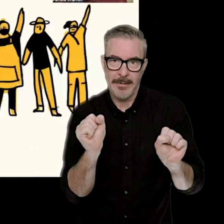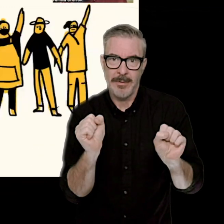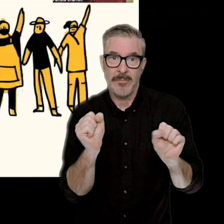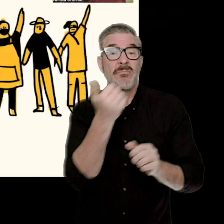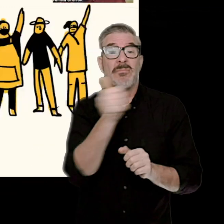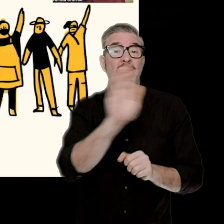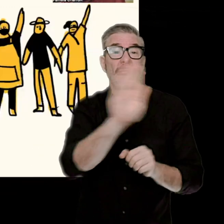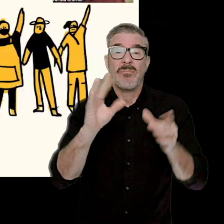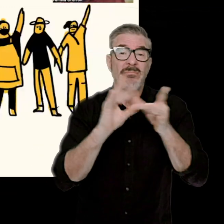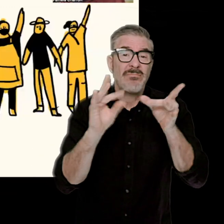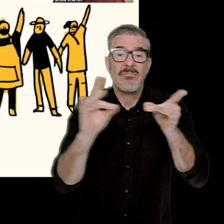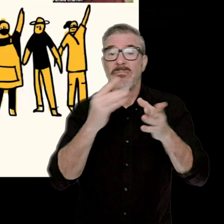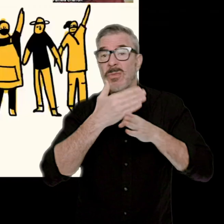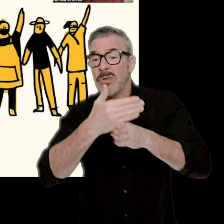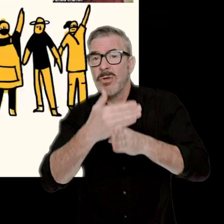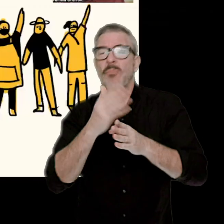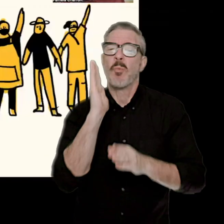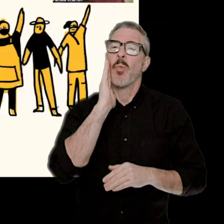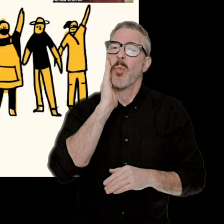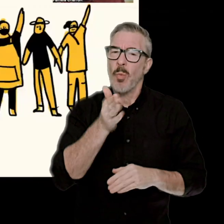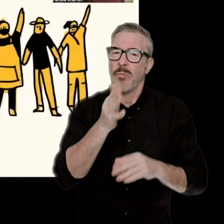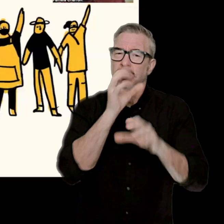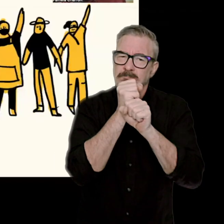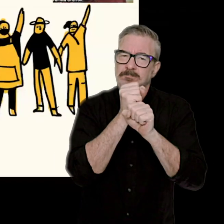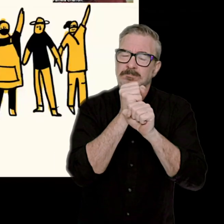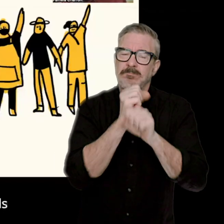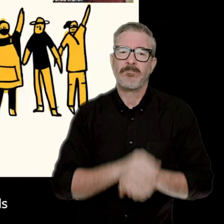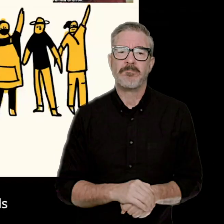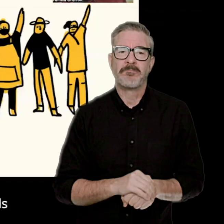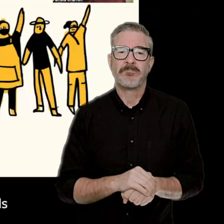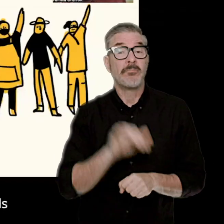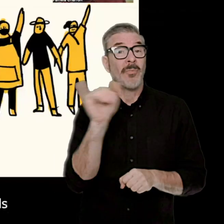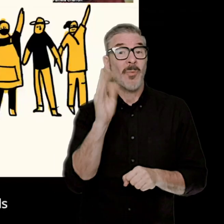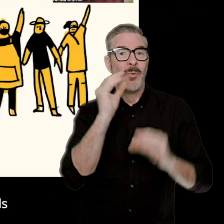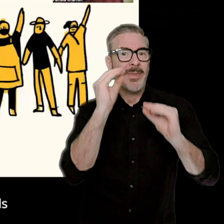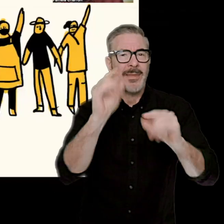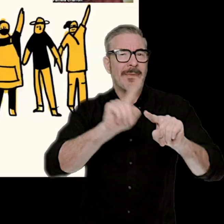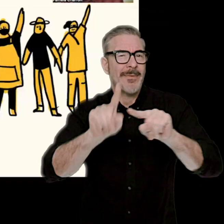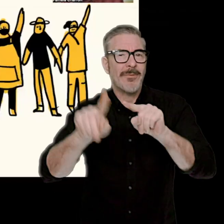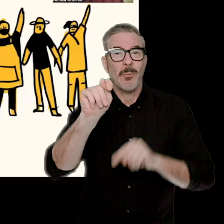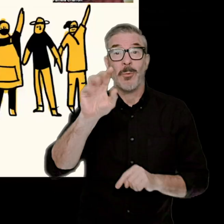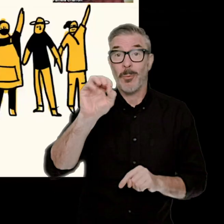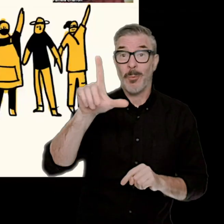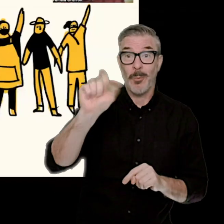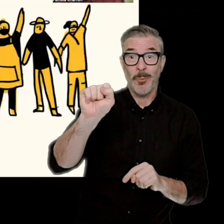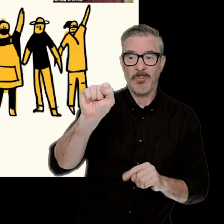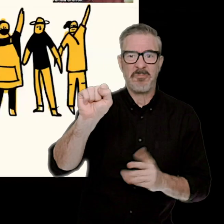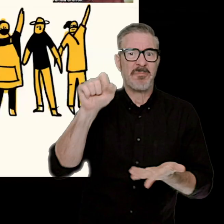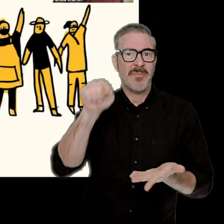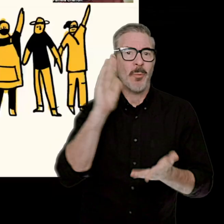is a safe space, and all shared is confidential. And we will leave today with the tools to advocate for